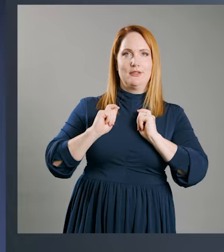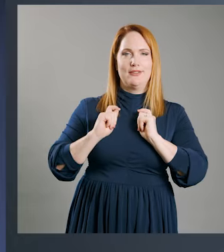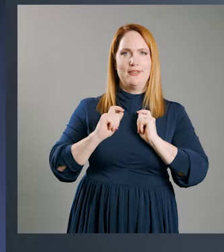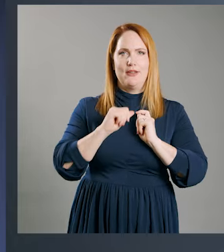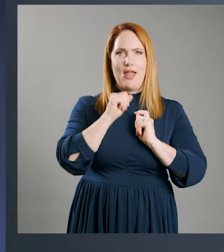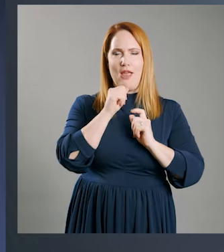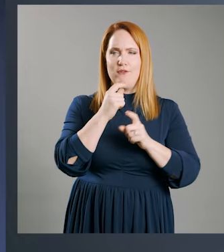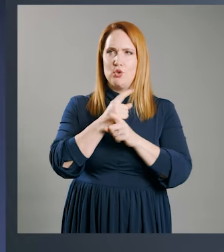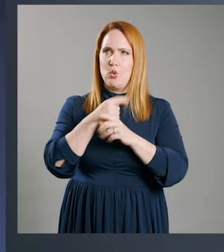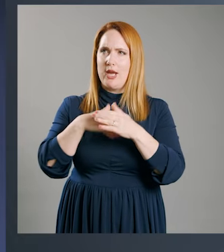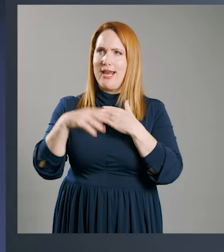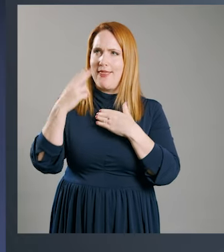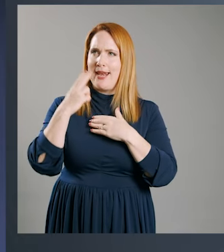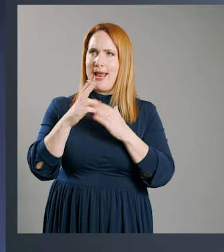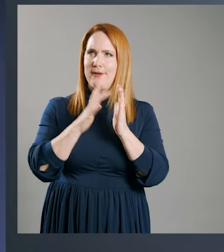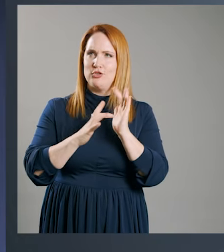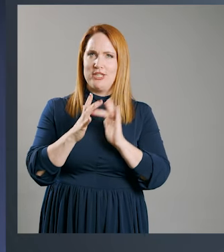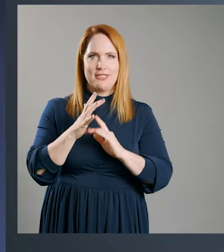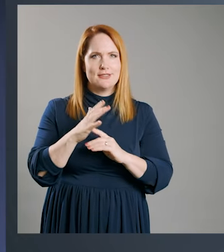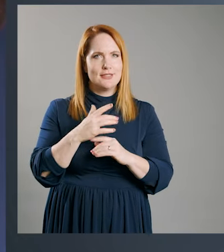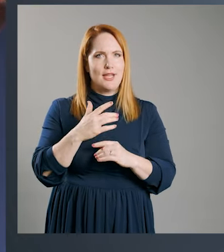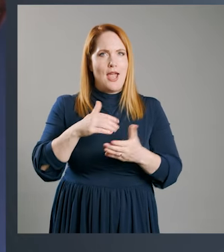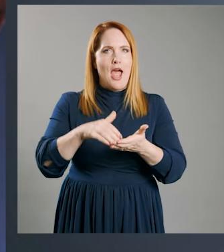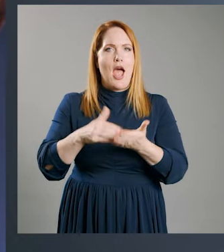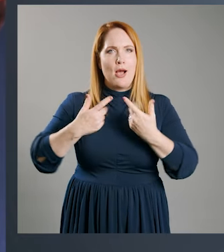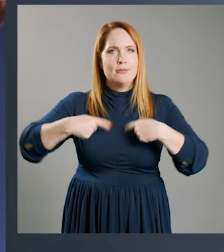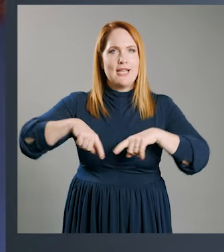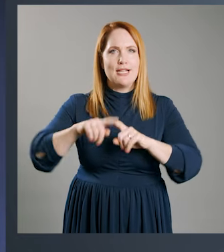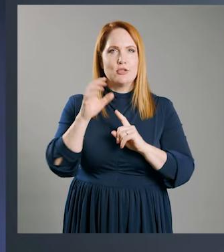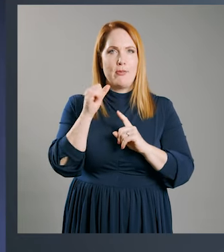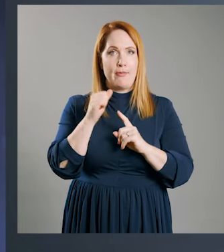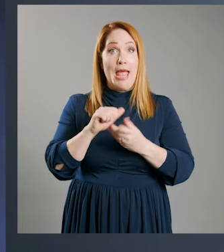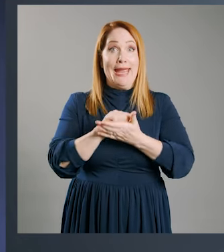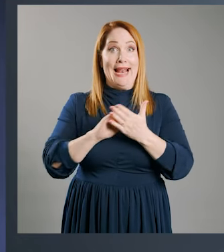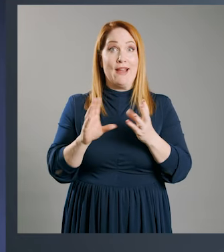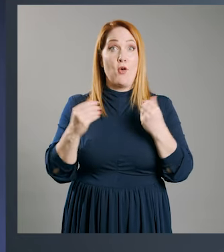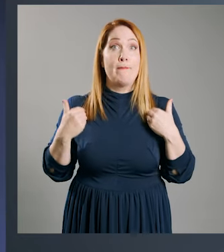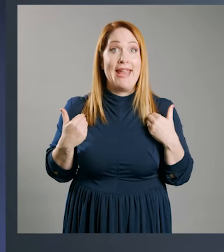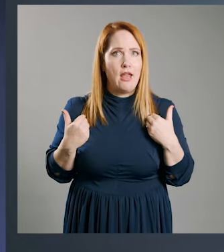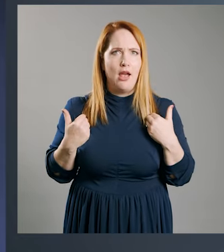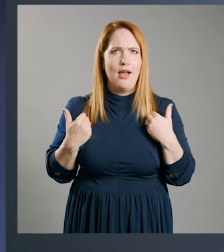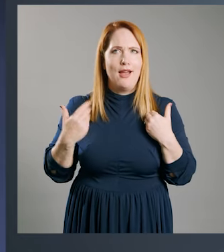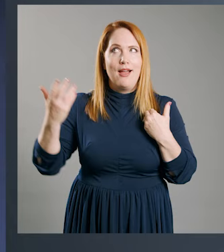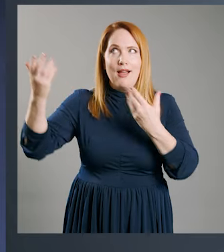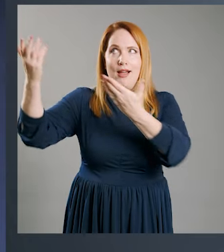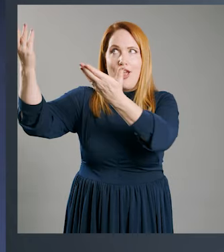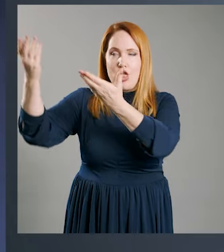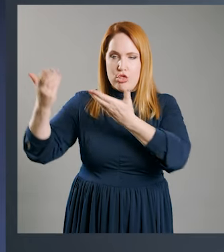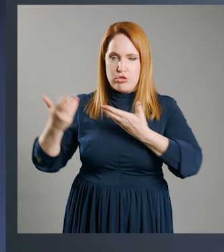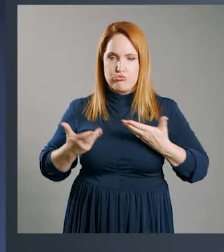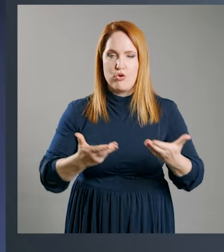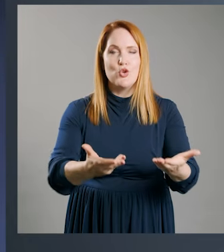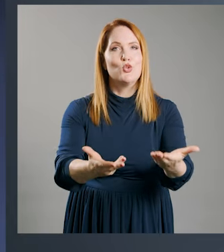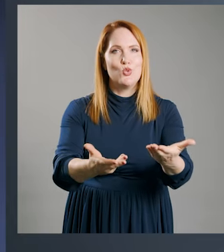we're speaking in the name of Jesus, it helps us to remember that this is not us. Like, the healing doesn't come through us. It's all about